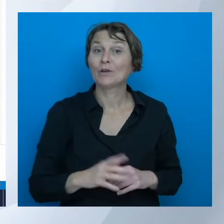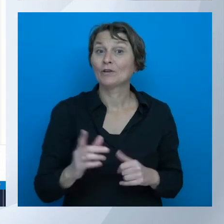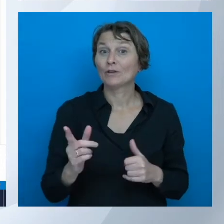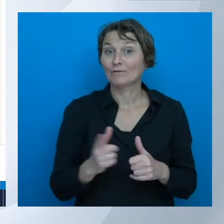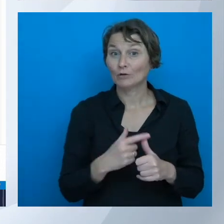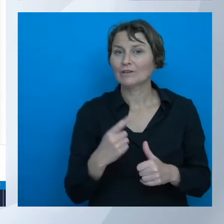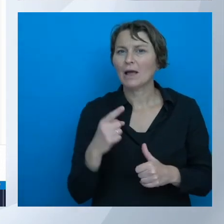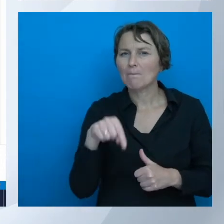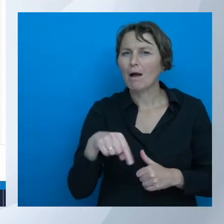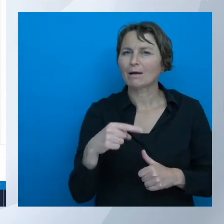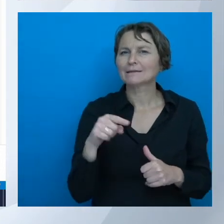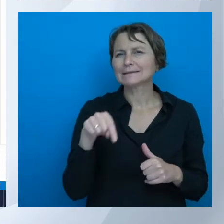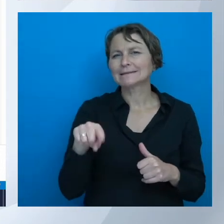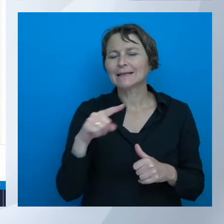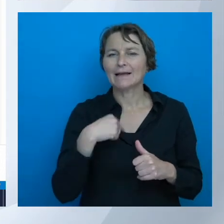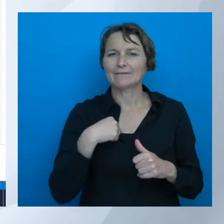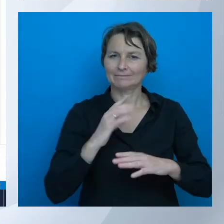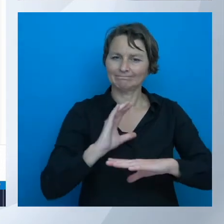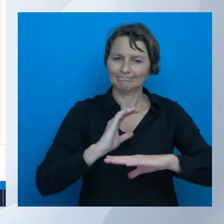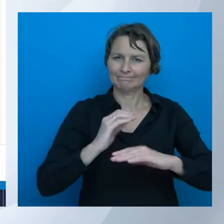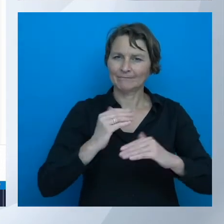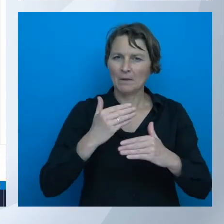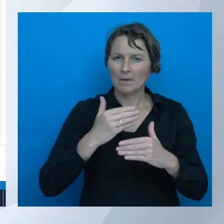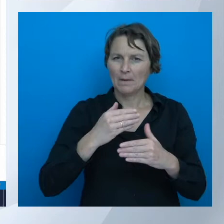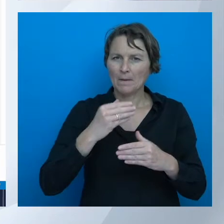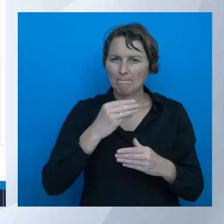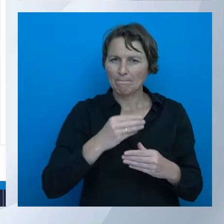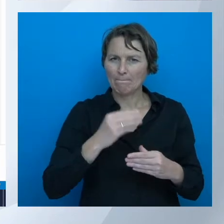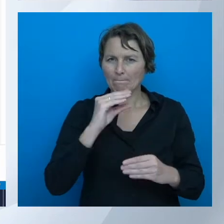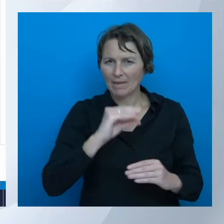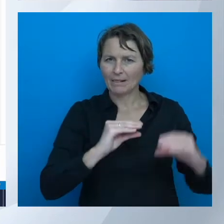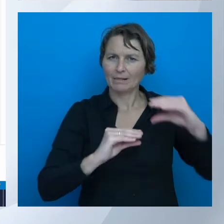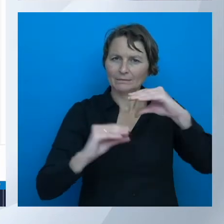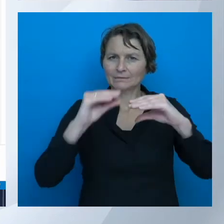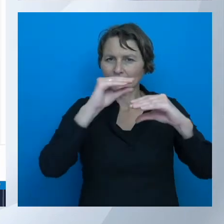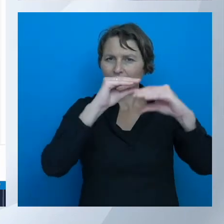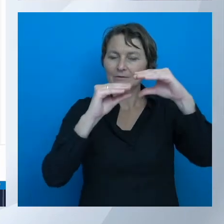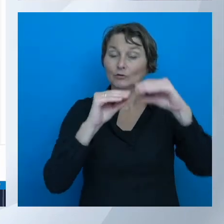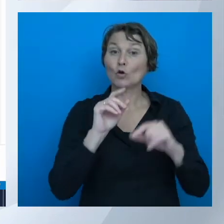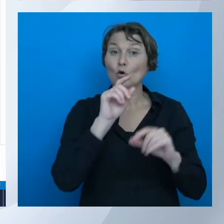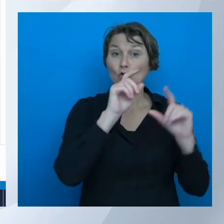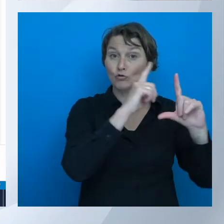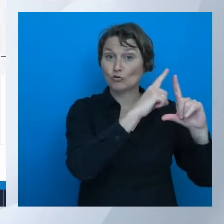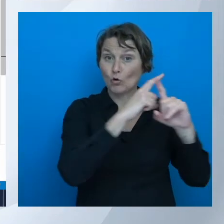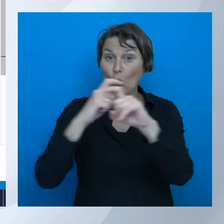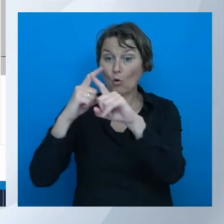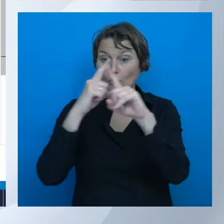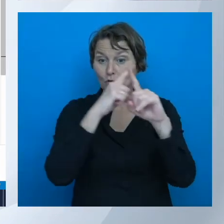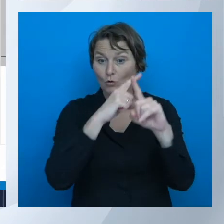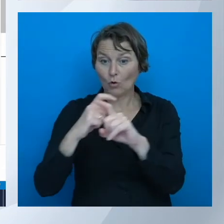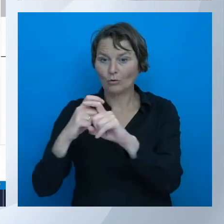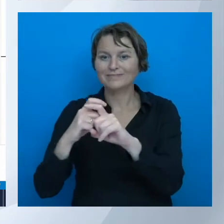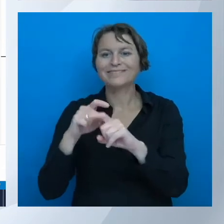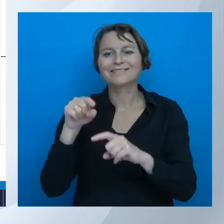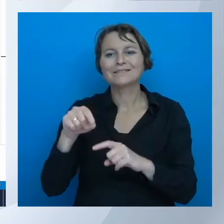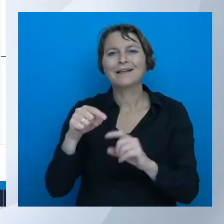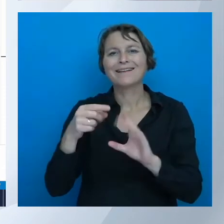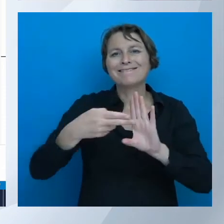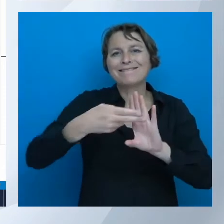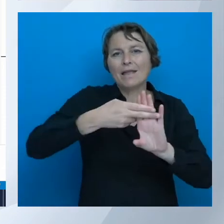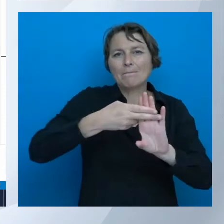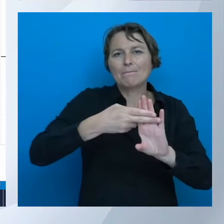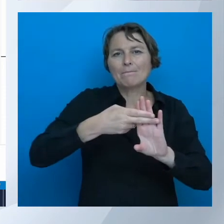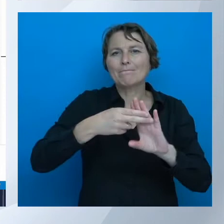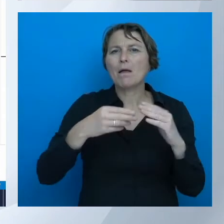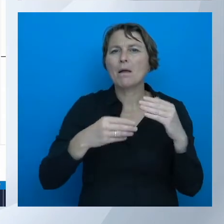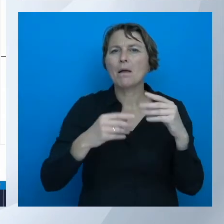base, and then I'll need to deploy my code base. So building, I call it my build template. And if you look at my build